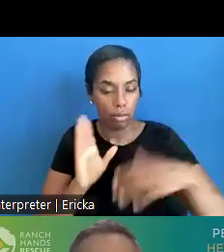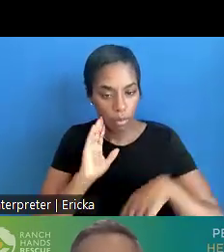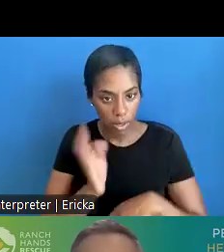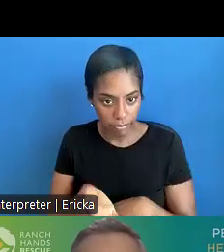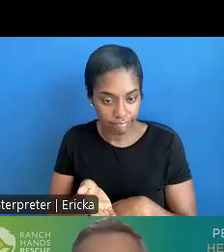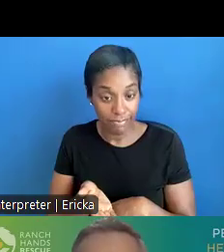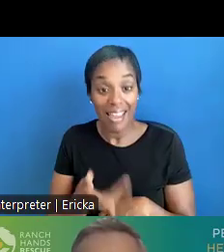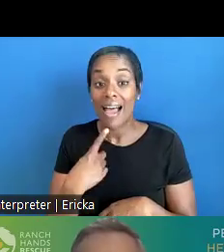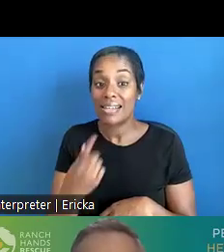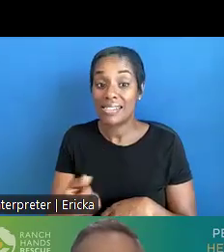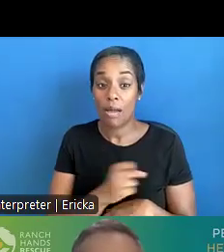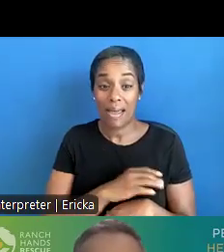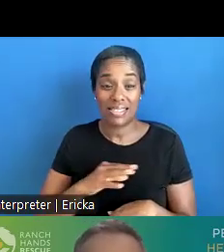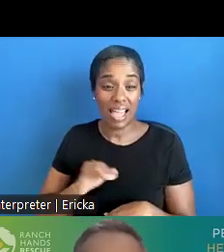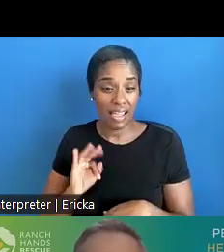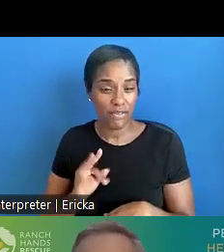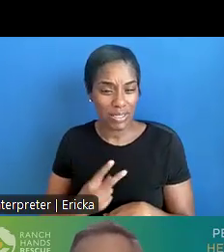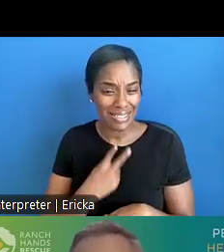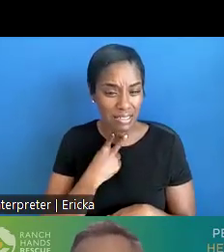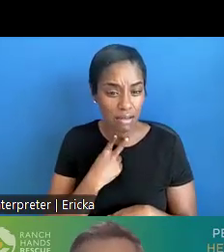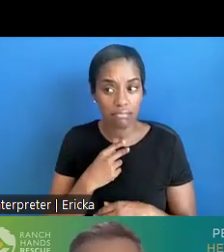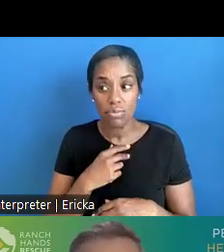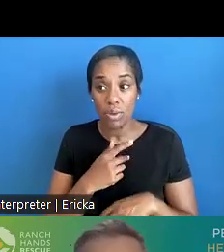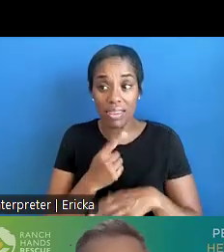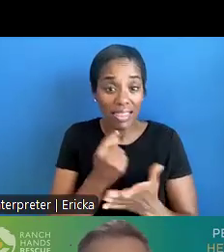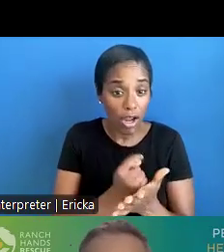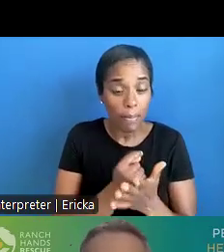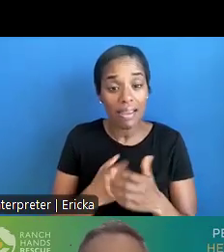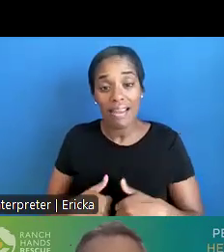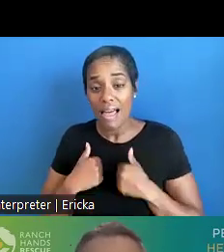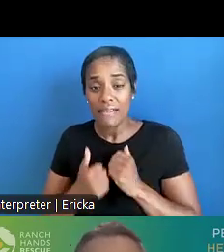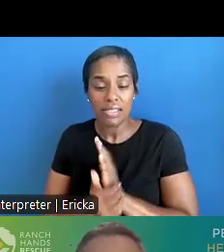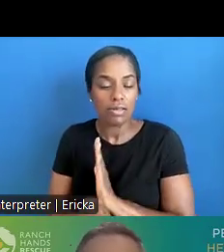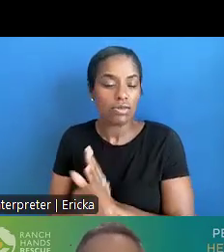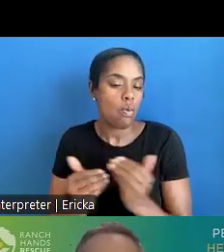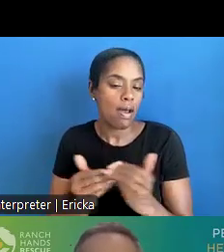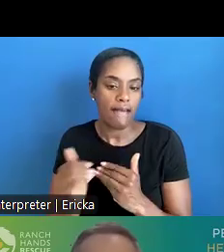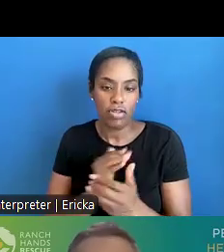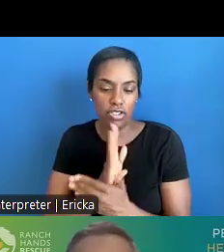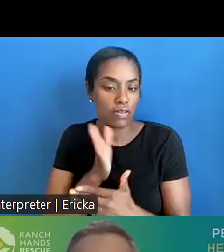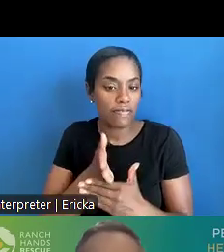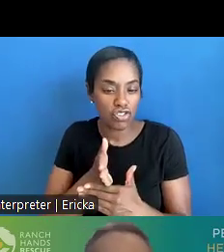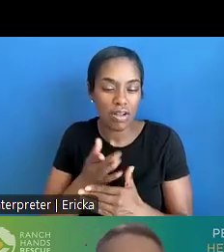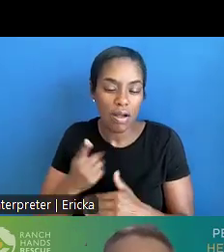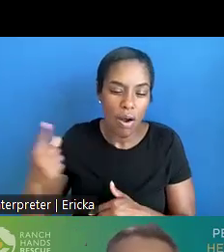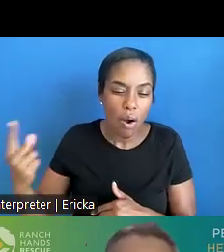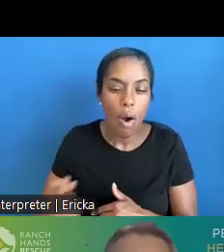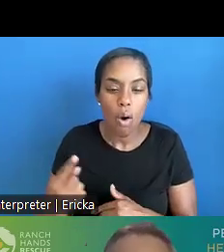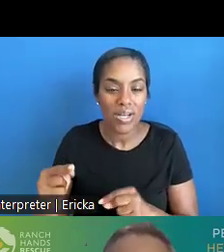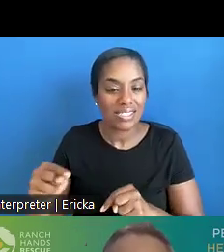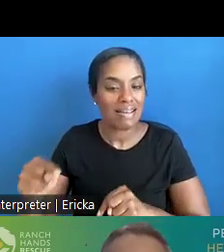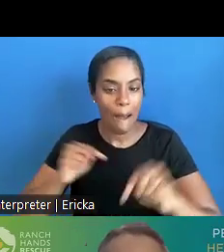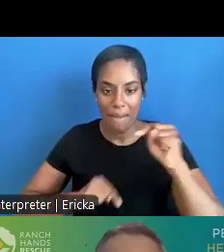ever get stuck with an individual in therapy or in life skills or whatever intervention, always take it back to